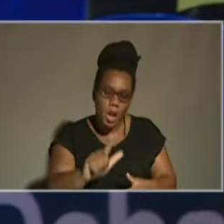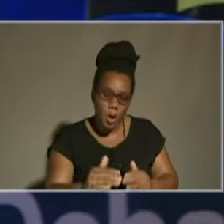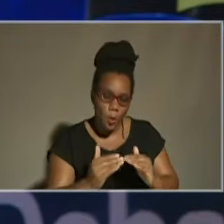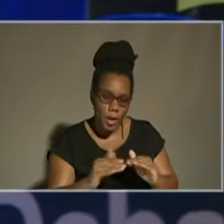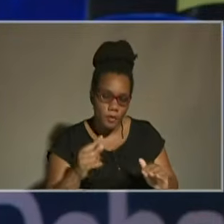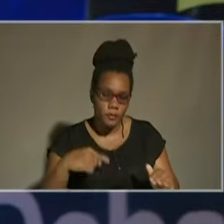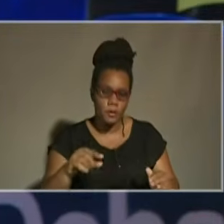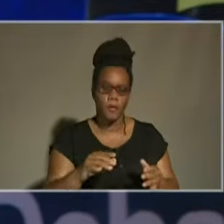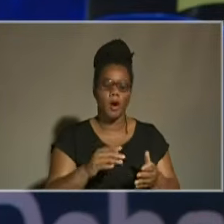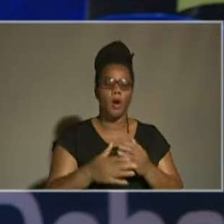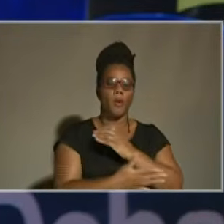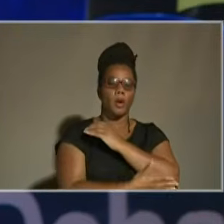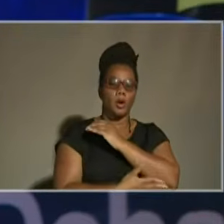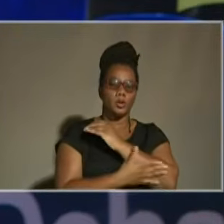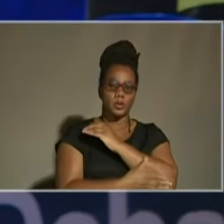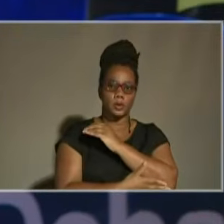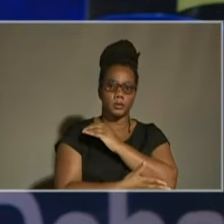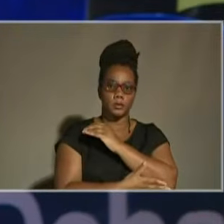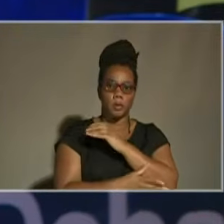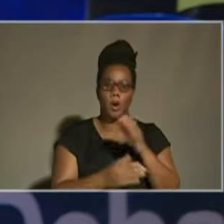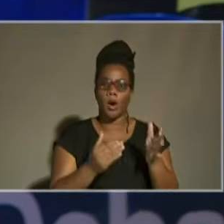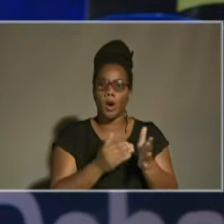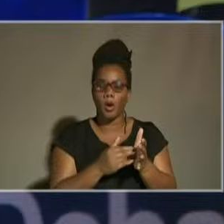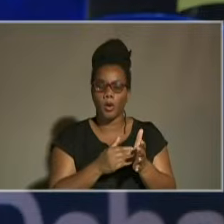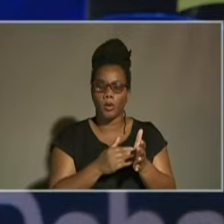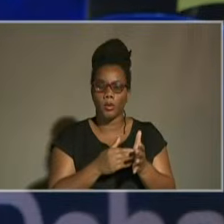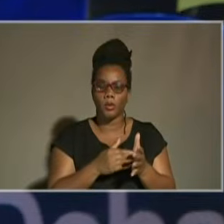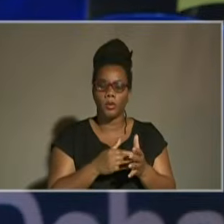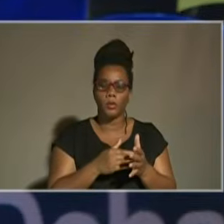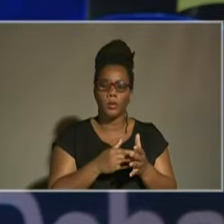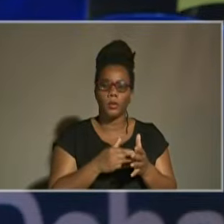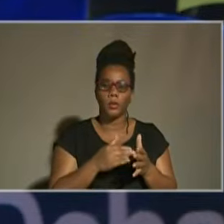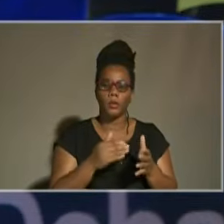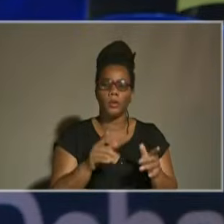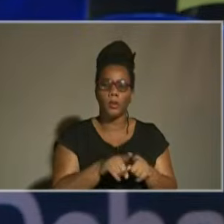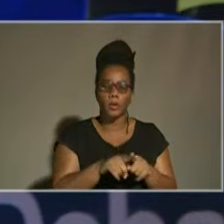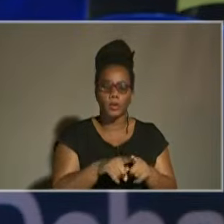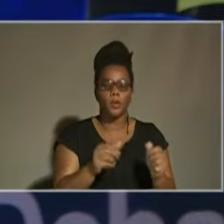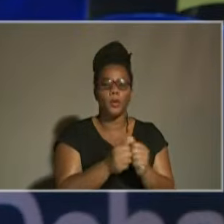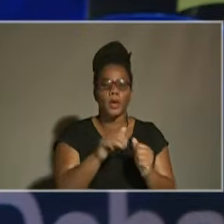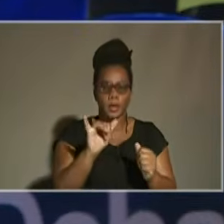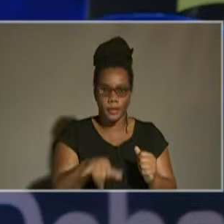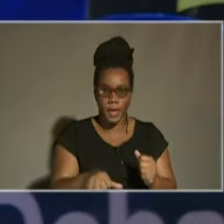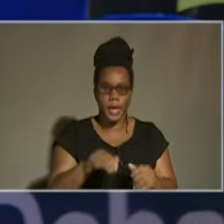country. Further, access to basic amenities.